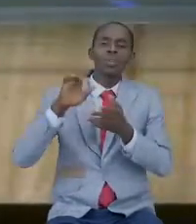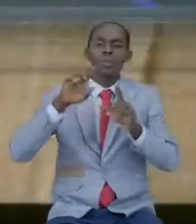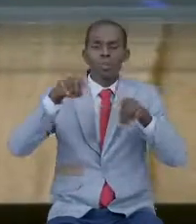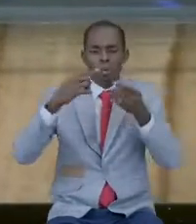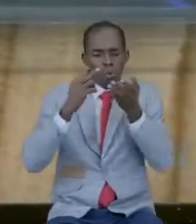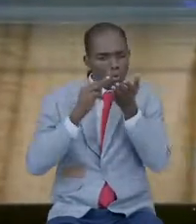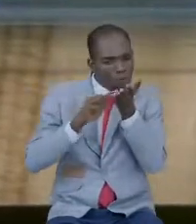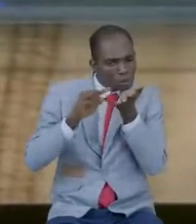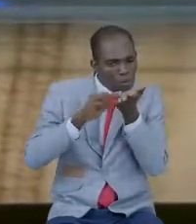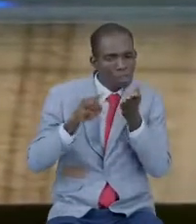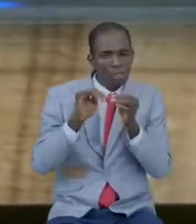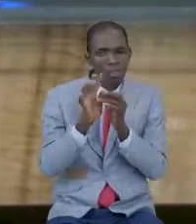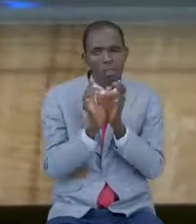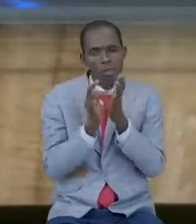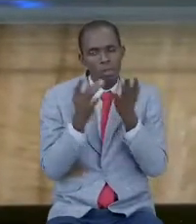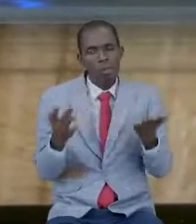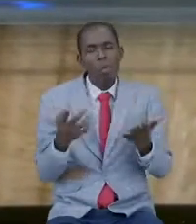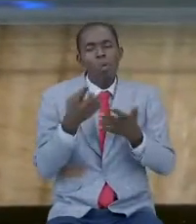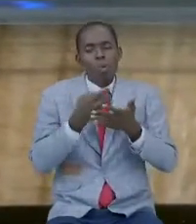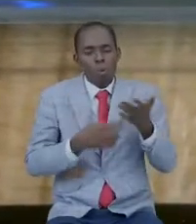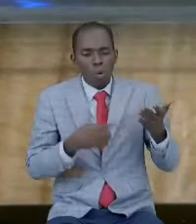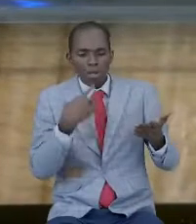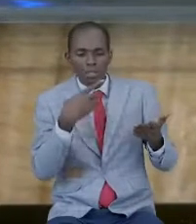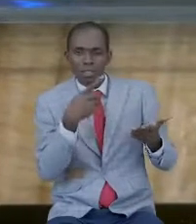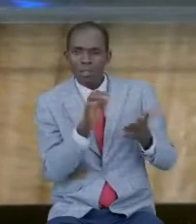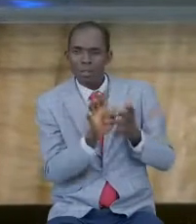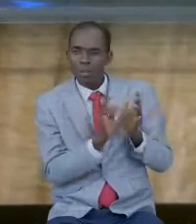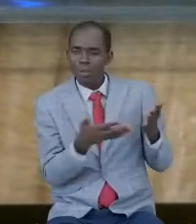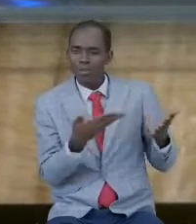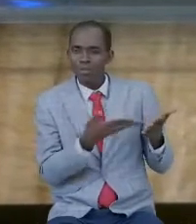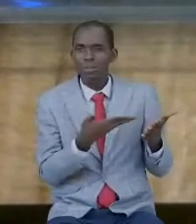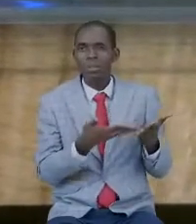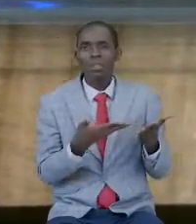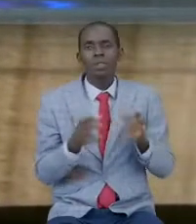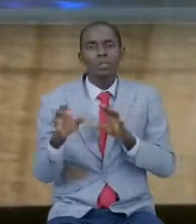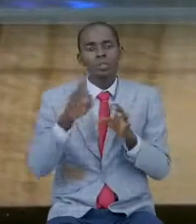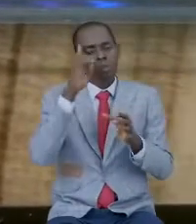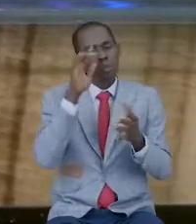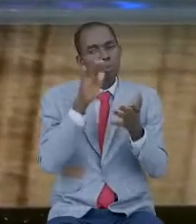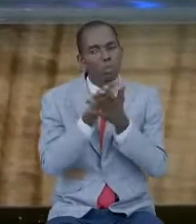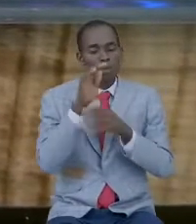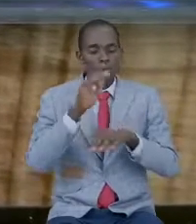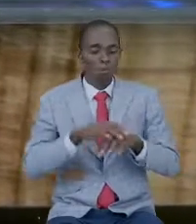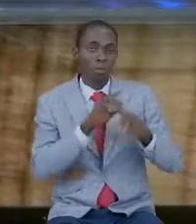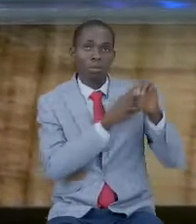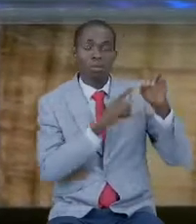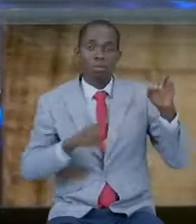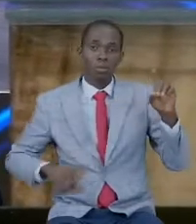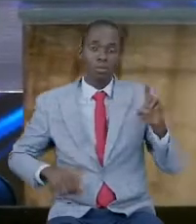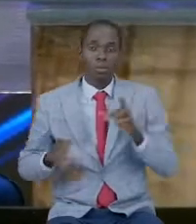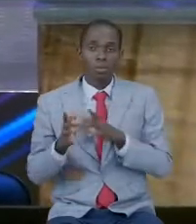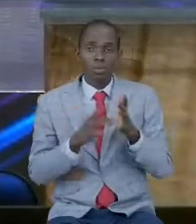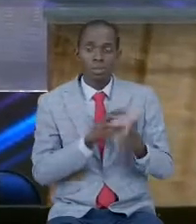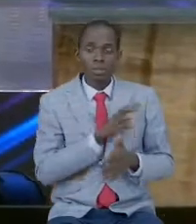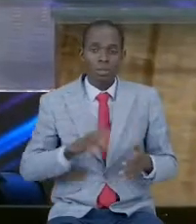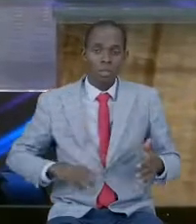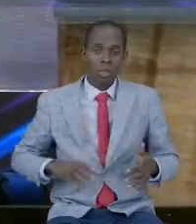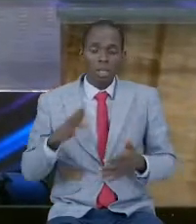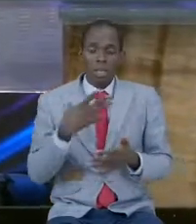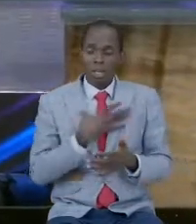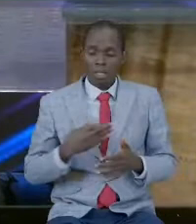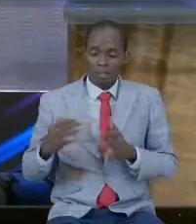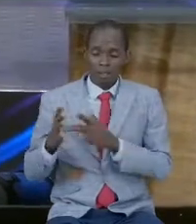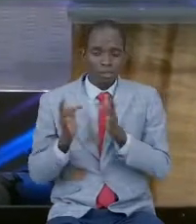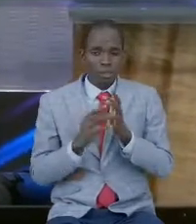the scriptures. What says the scriptures? Do you believe on the Lord Jesus Christ and Jesus